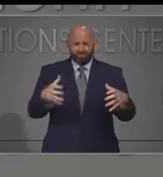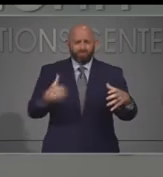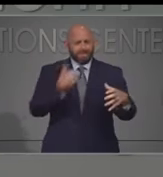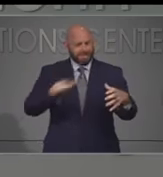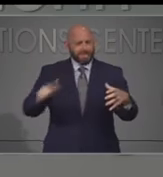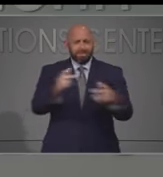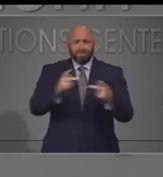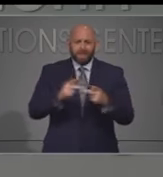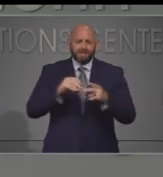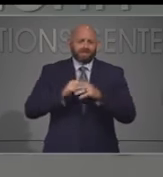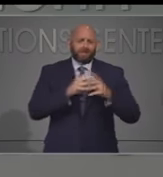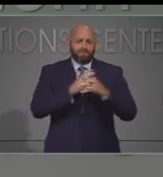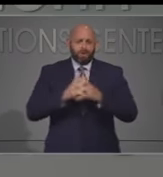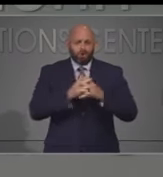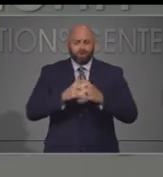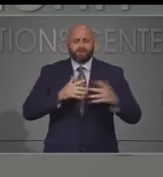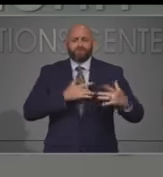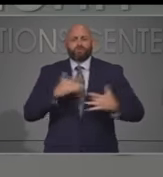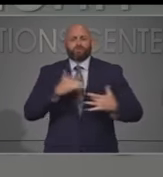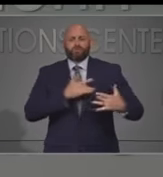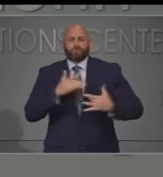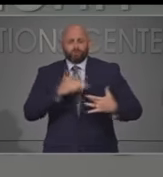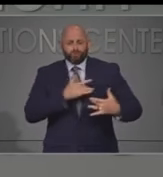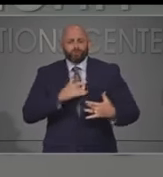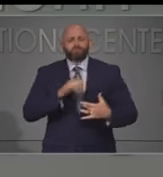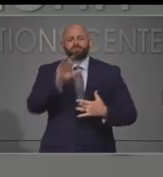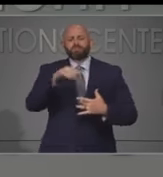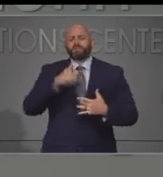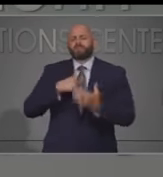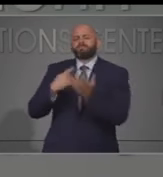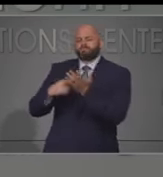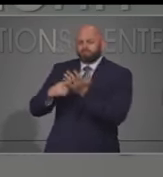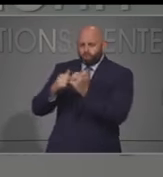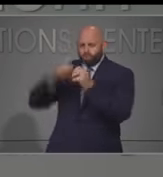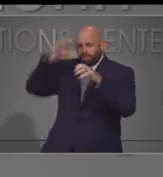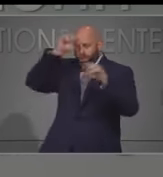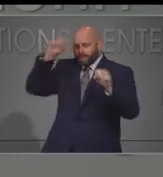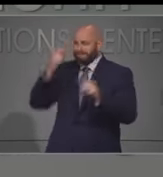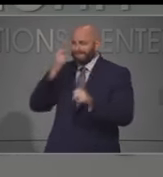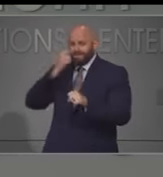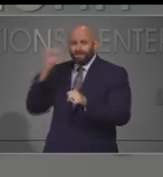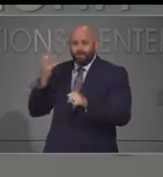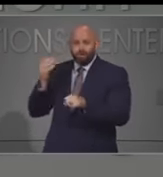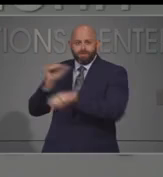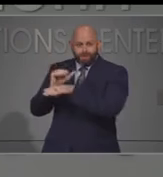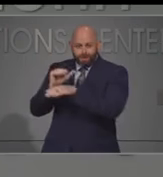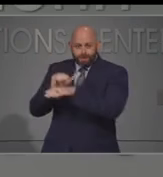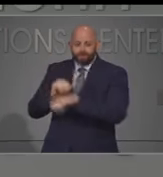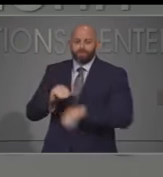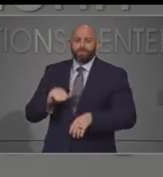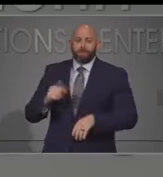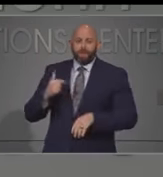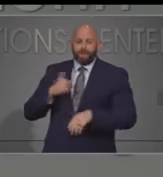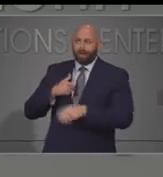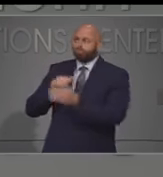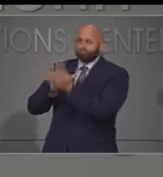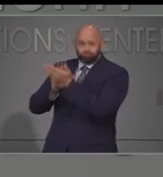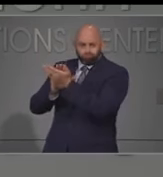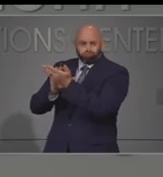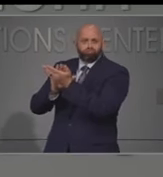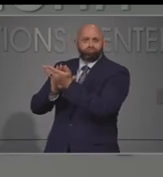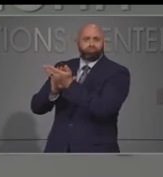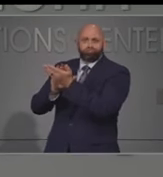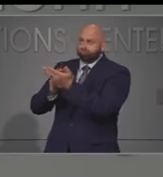I mentioned to the president in my conversation with him Friday night, I commended him for not